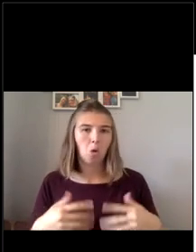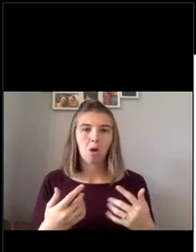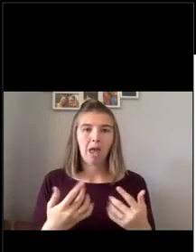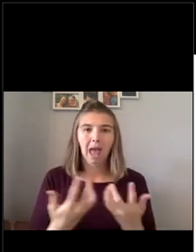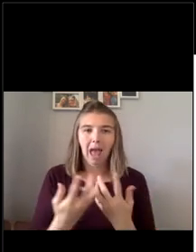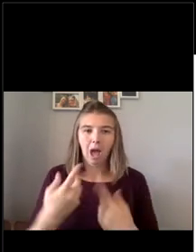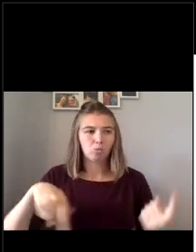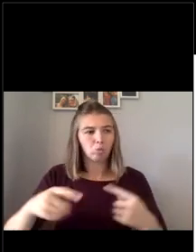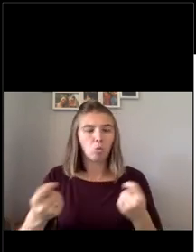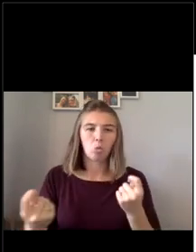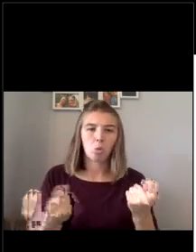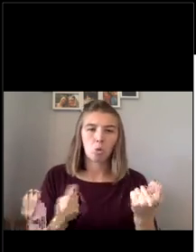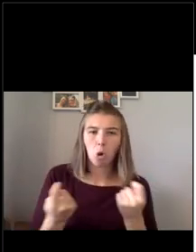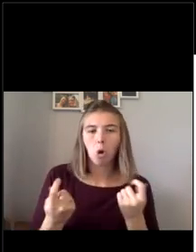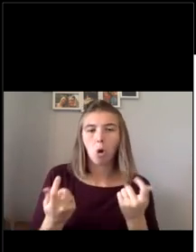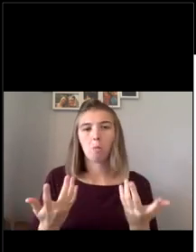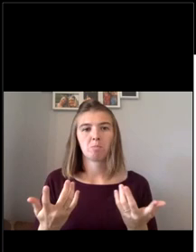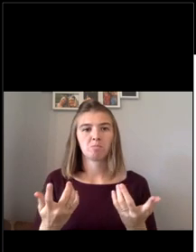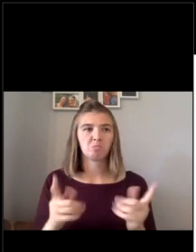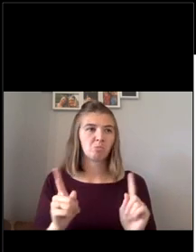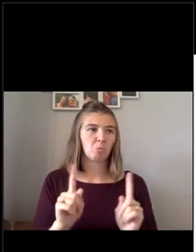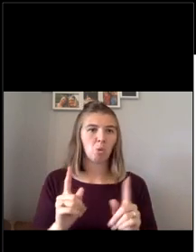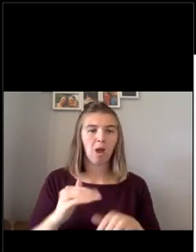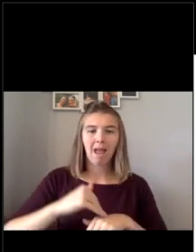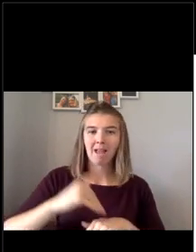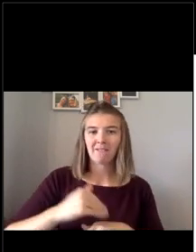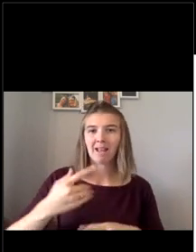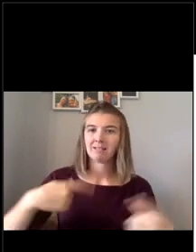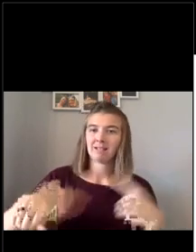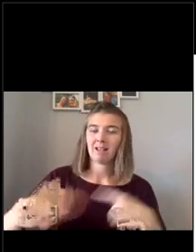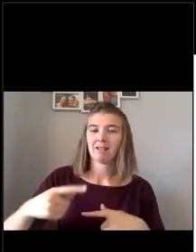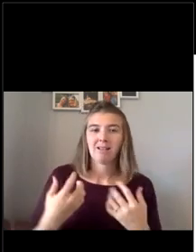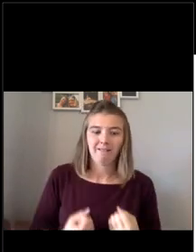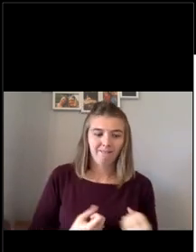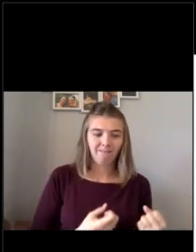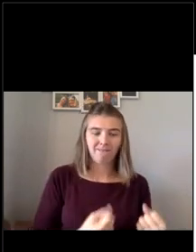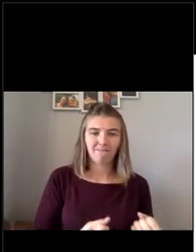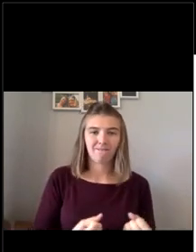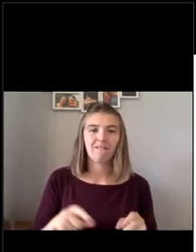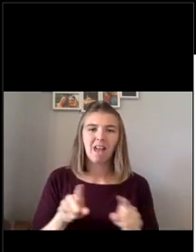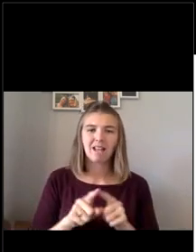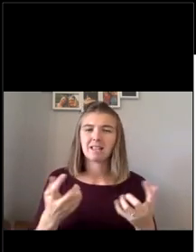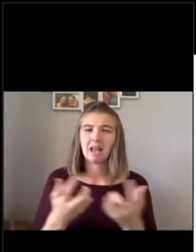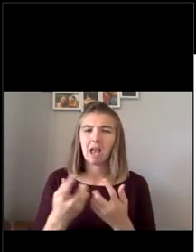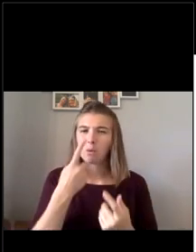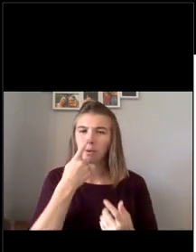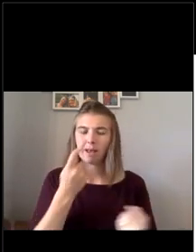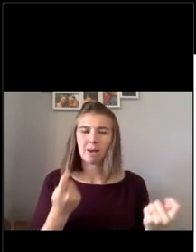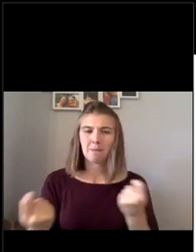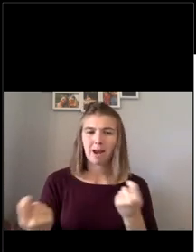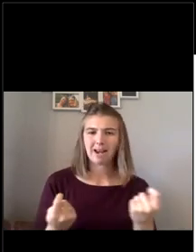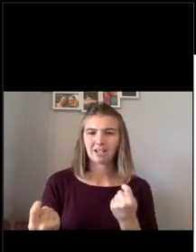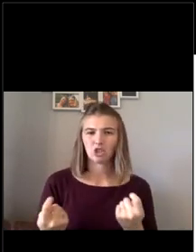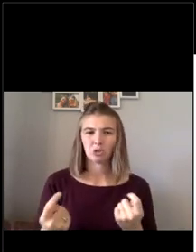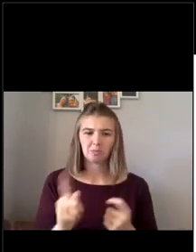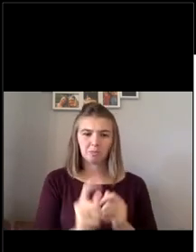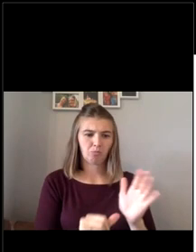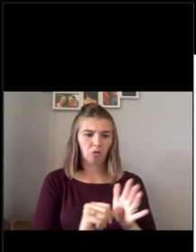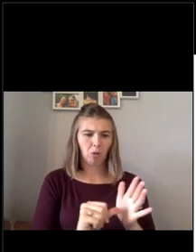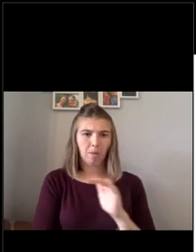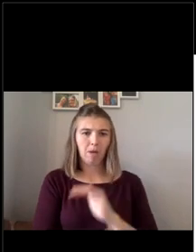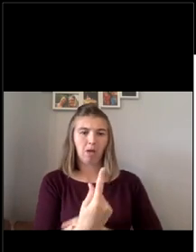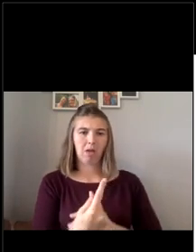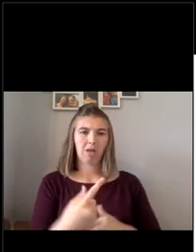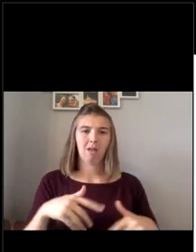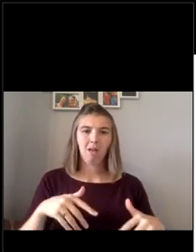daily lives, our work lives, and our research and study lives can help us to deal with the problems that stem from